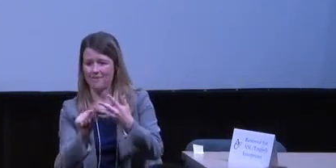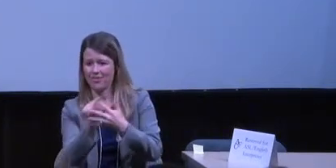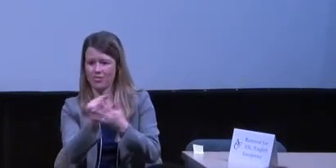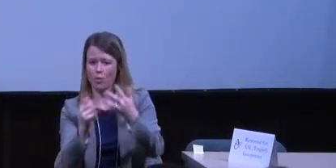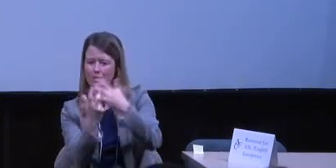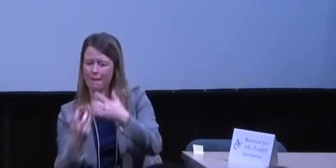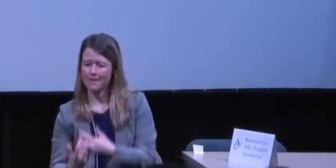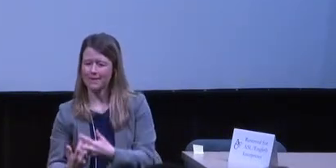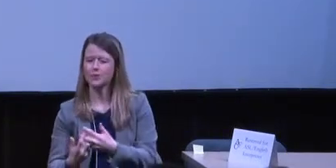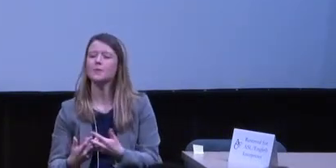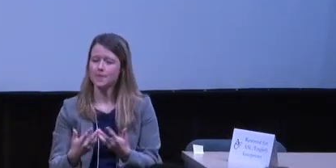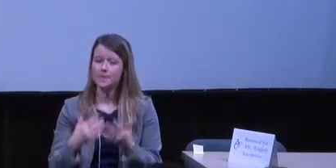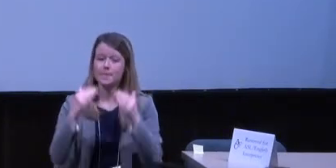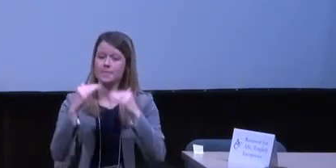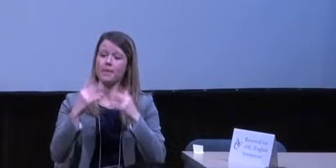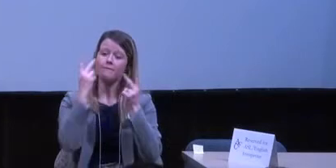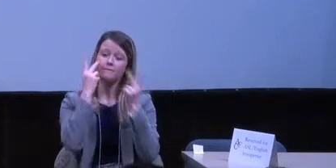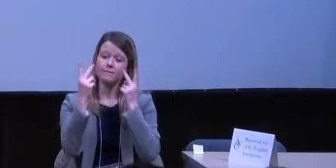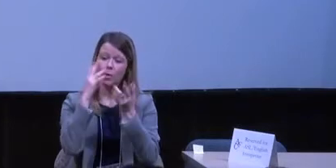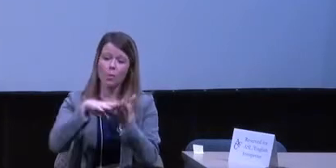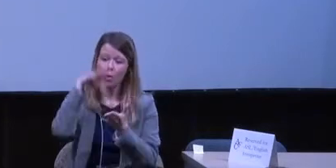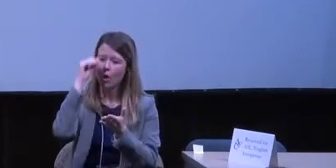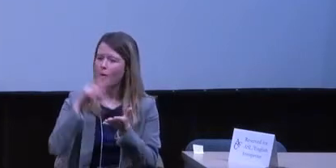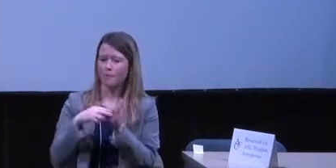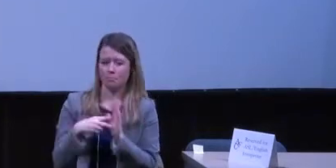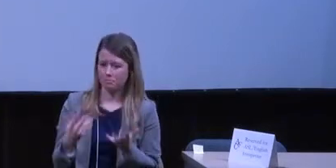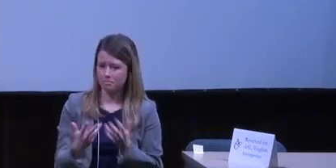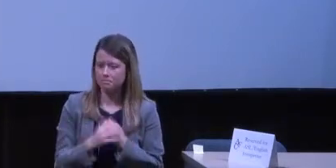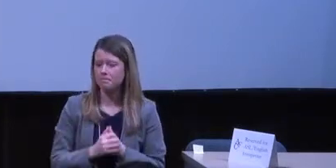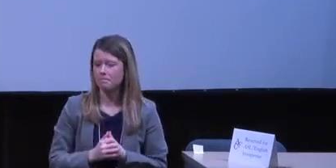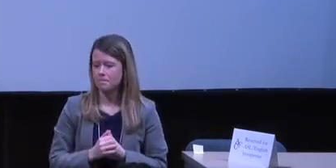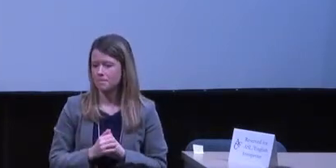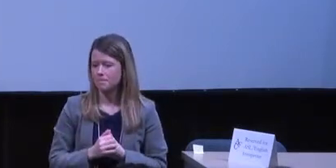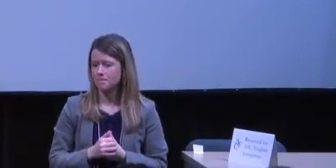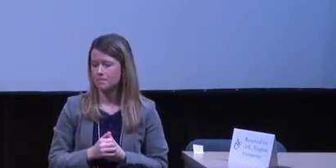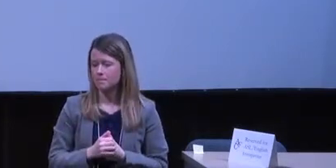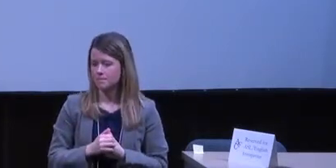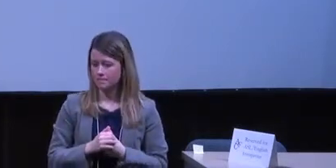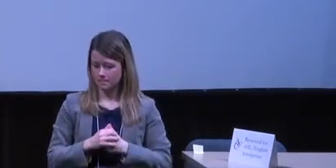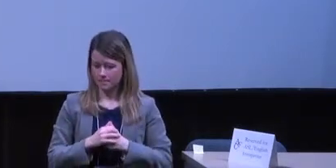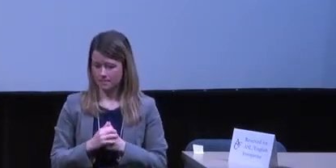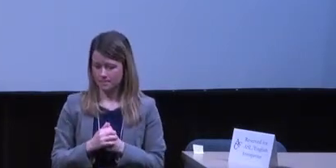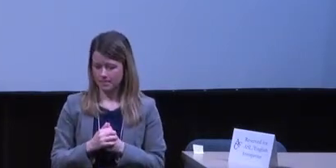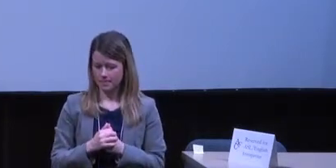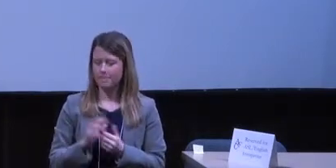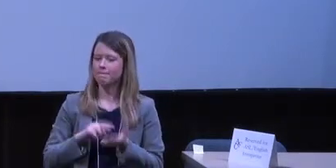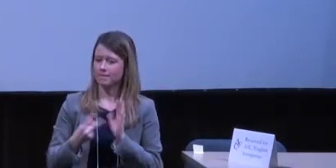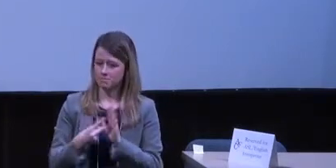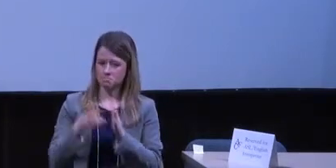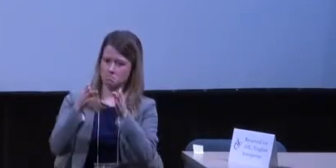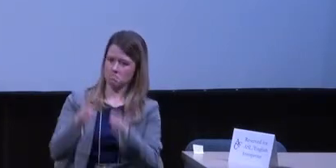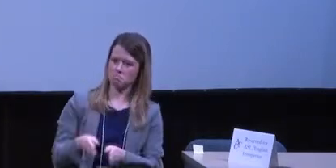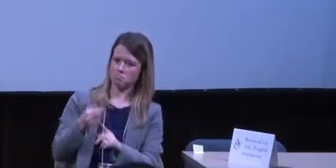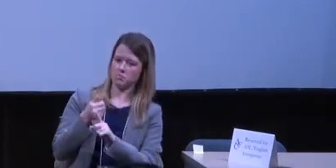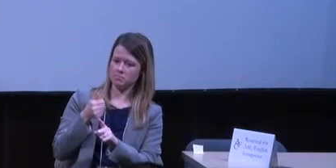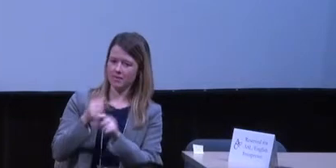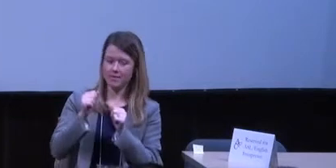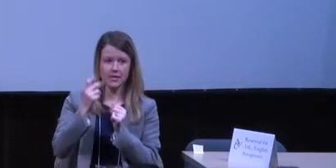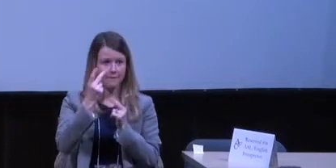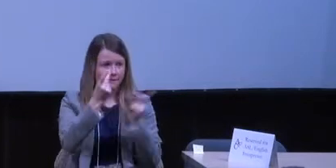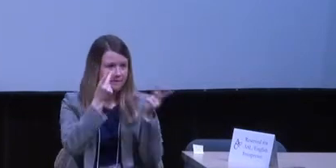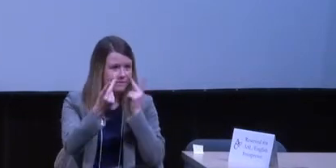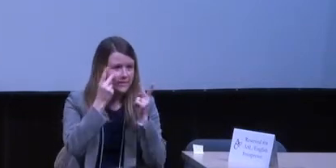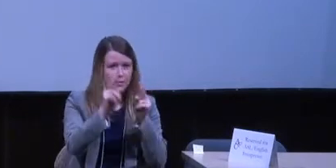So visual, being a visual learner, what does that mean? It means that people visually see things or